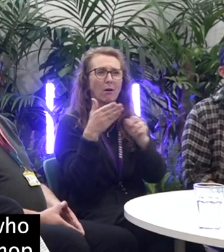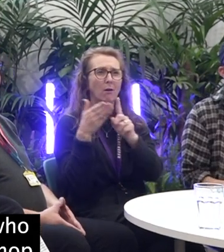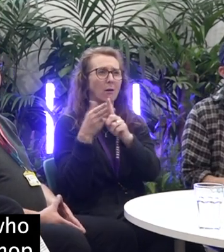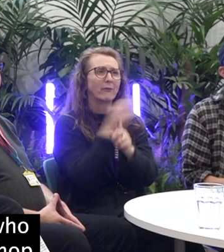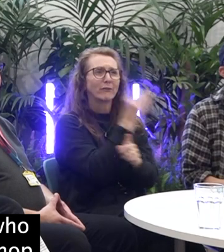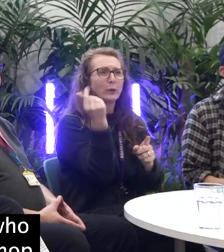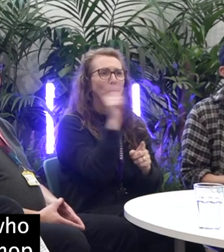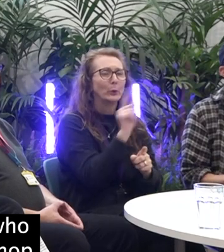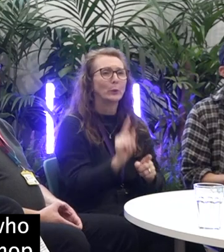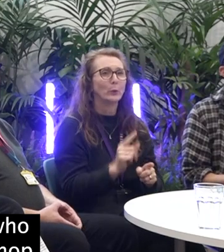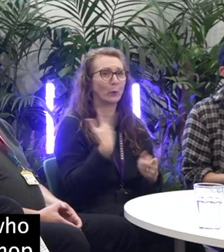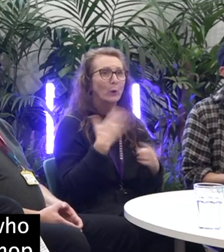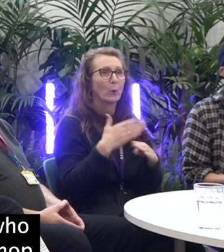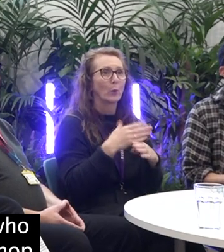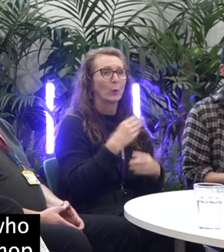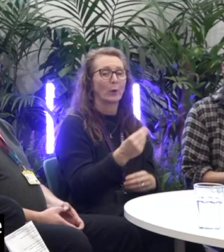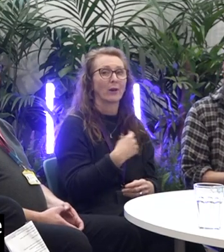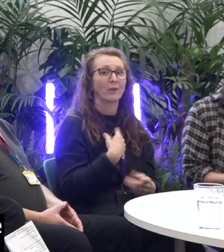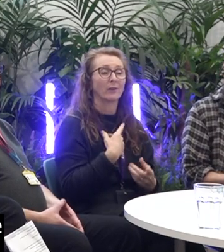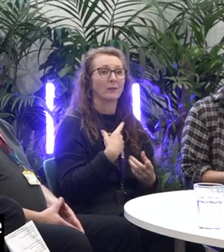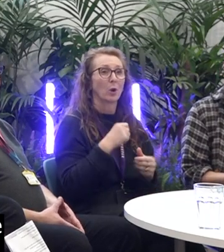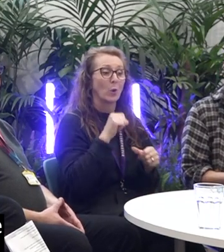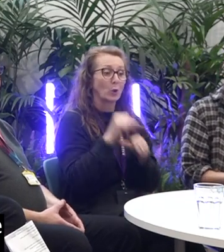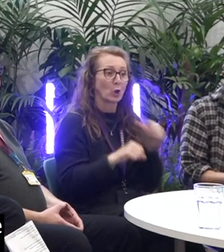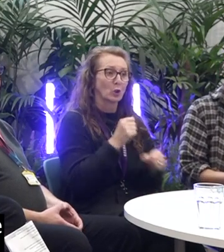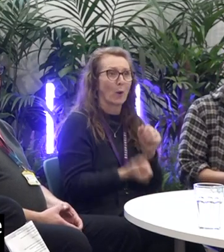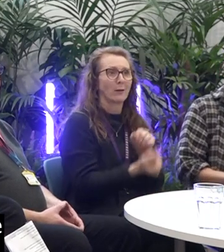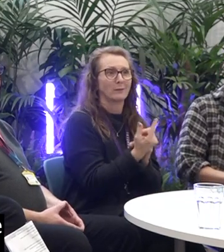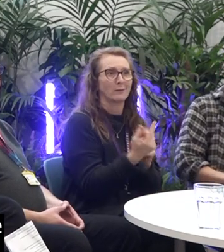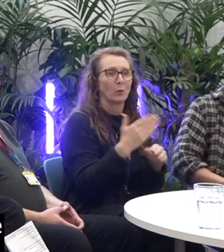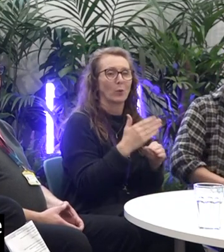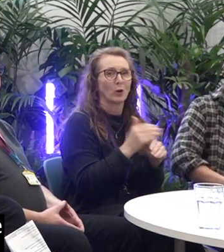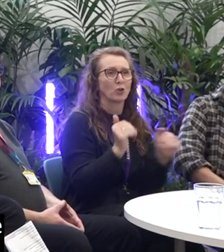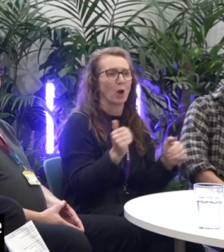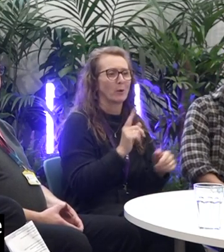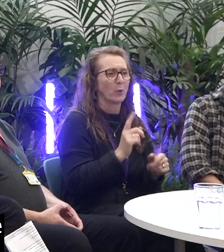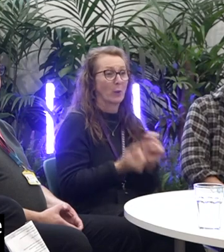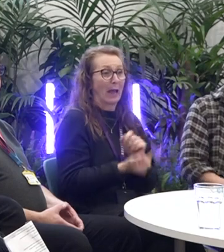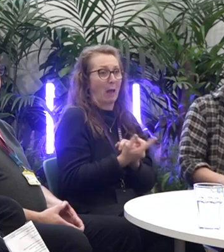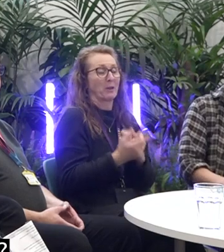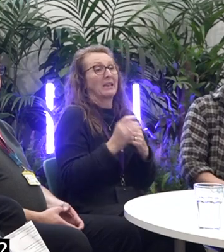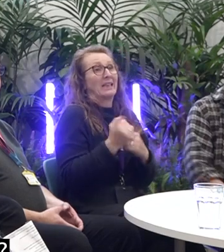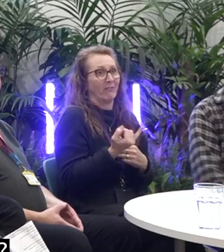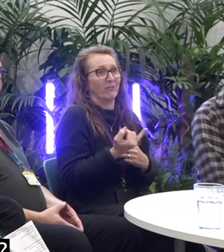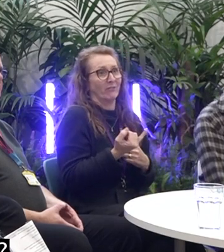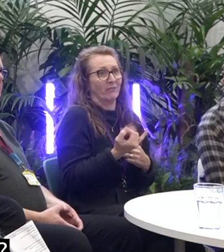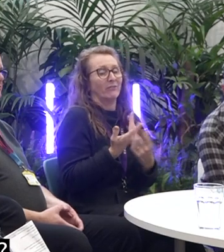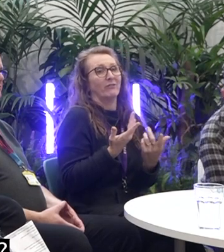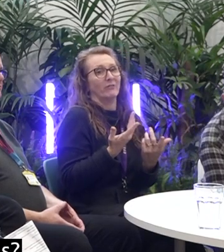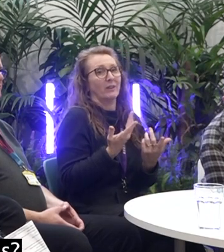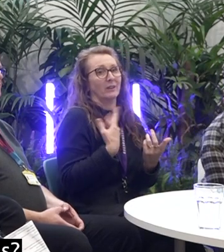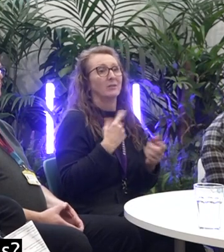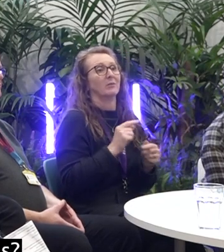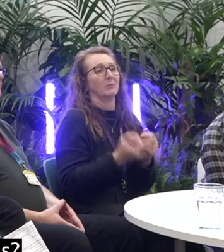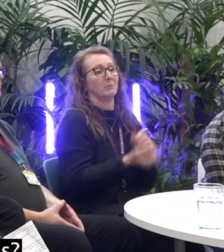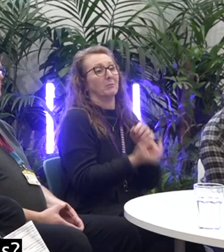we worked with consequence workshops, so thinking about what would be the consequence of an action, what are intended consequences,